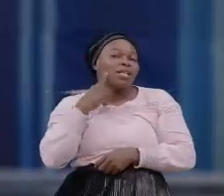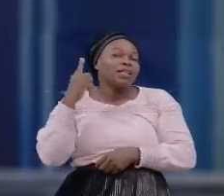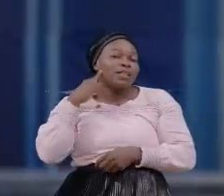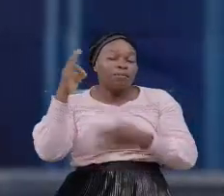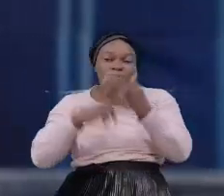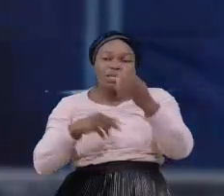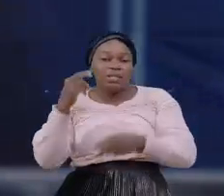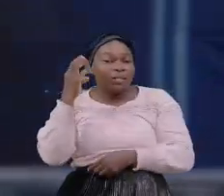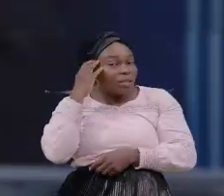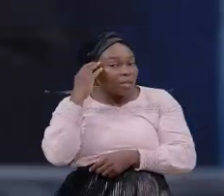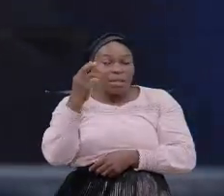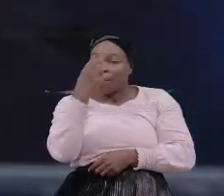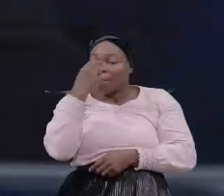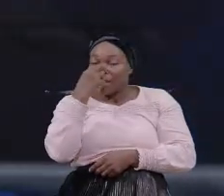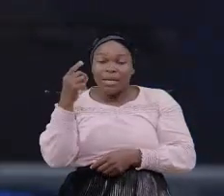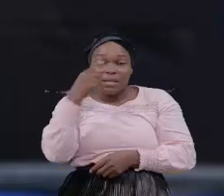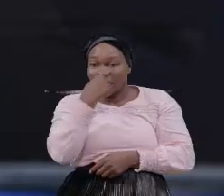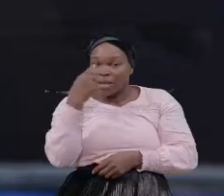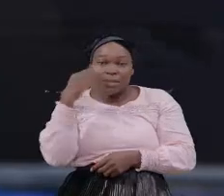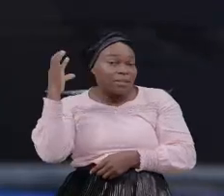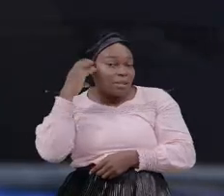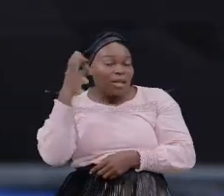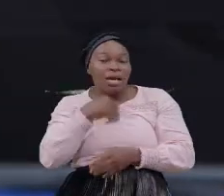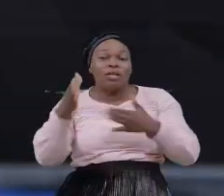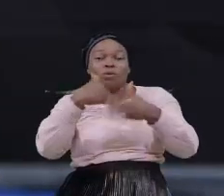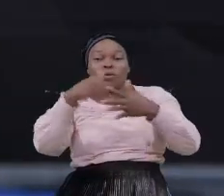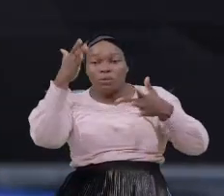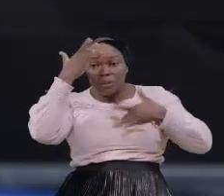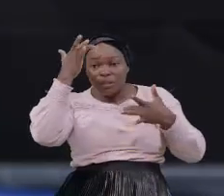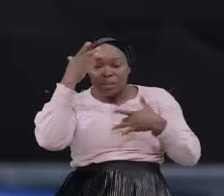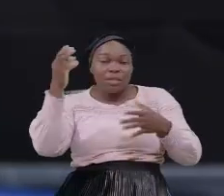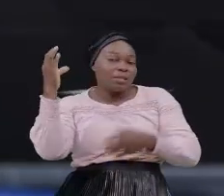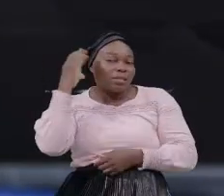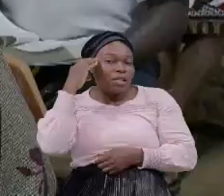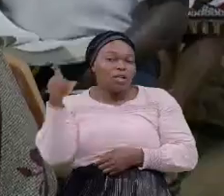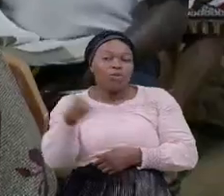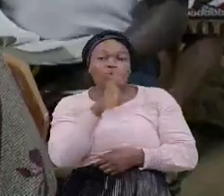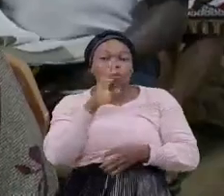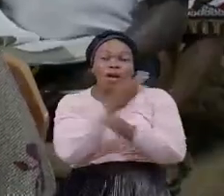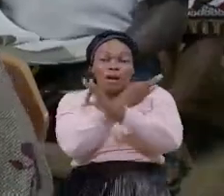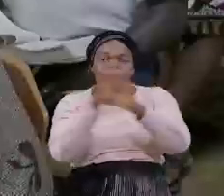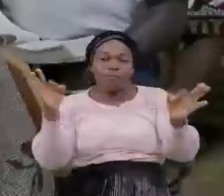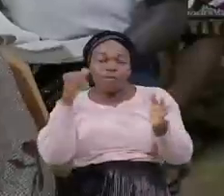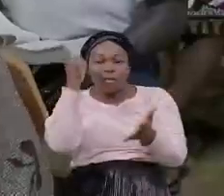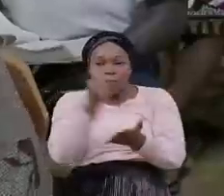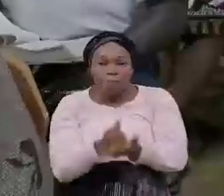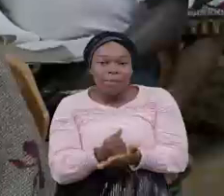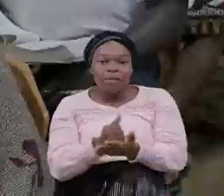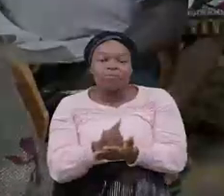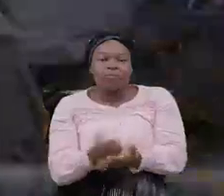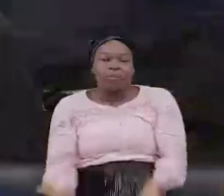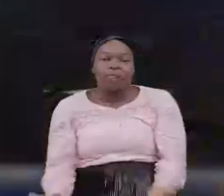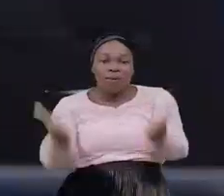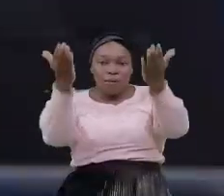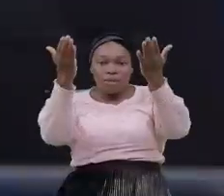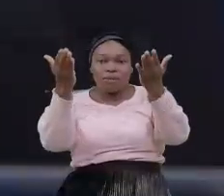hear, and all your infirmities, they hear. You are free. Arise and